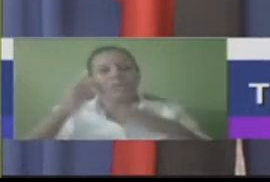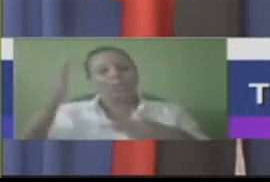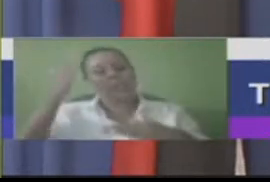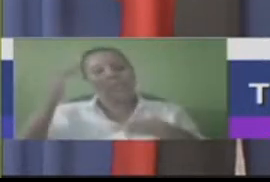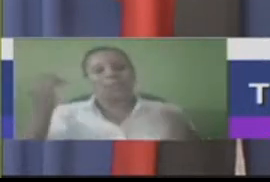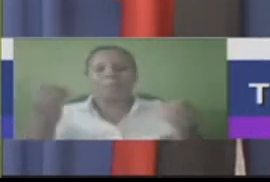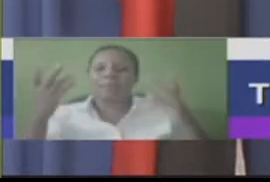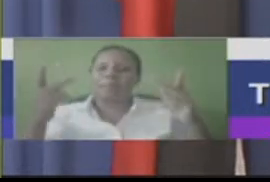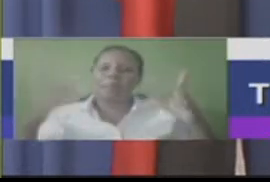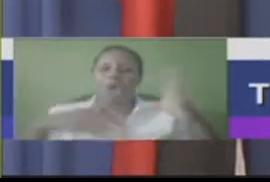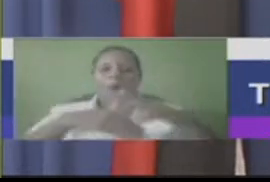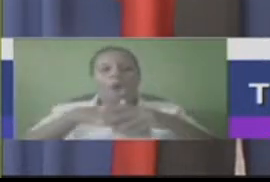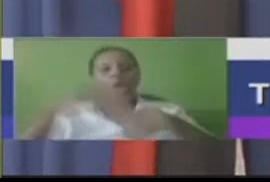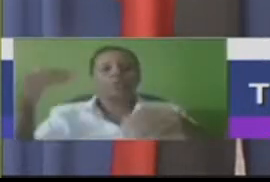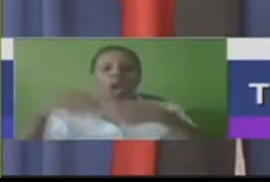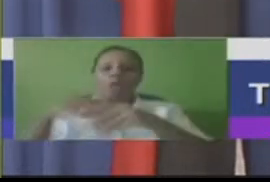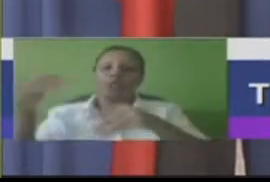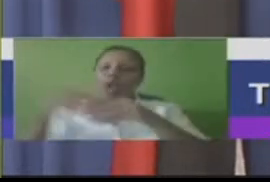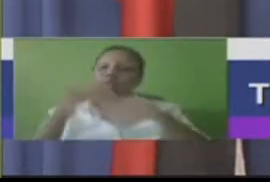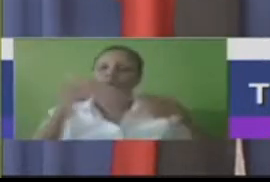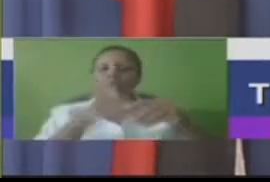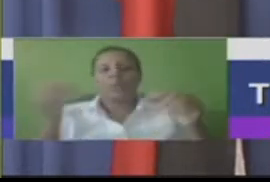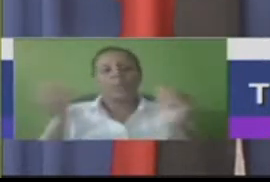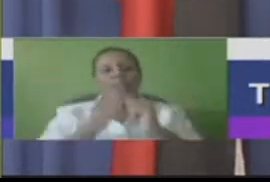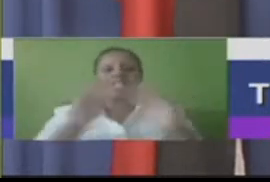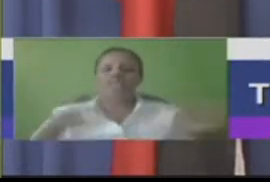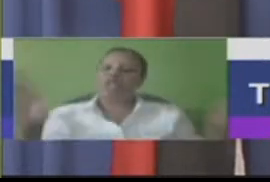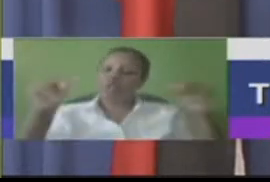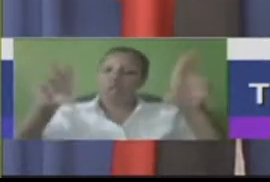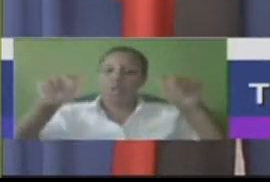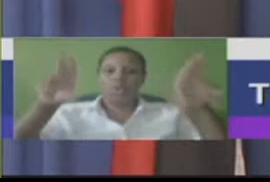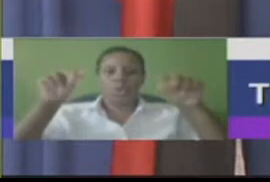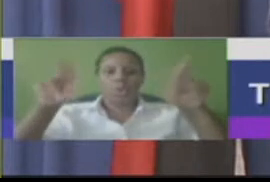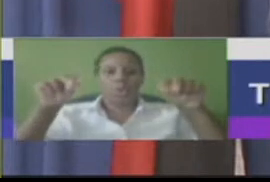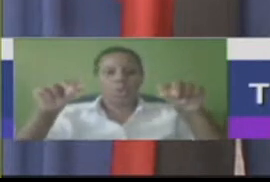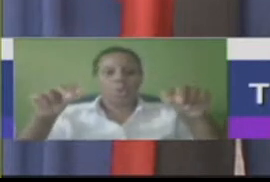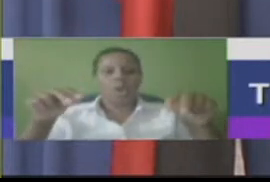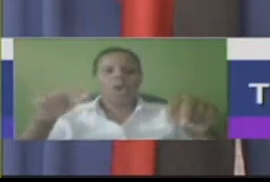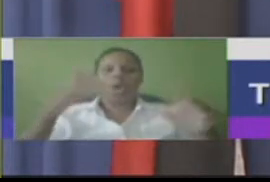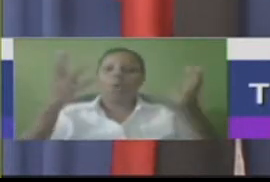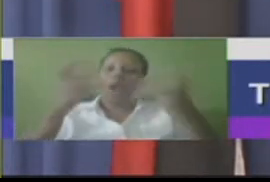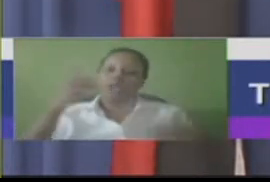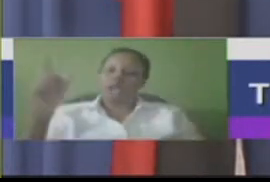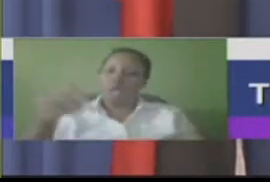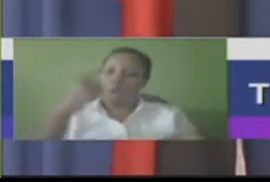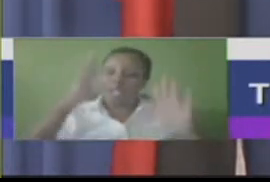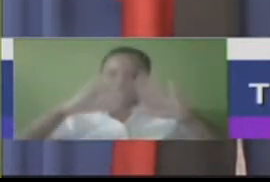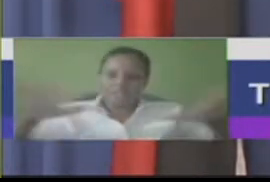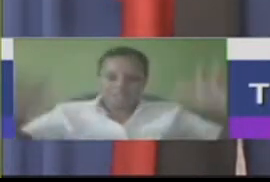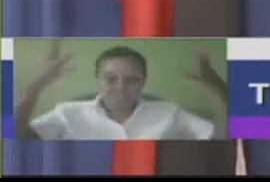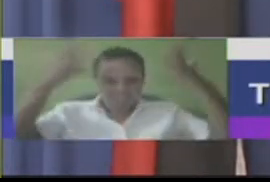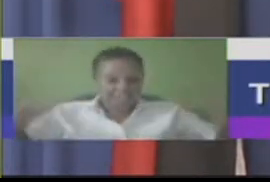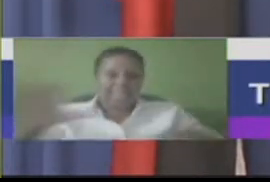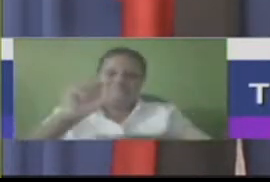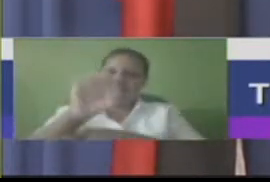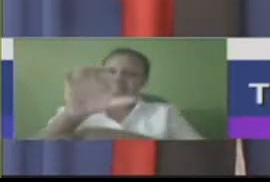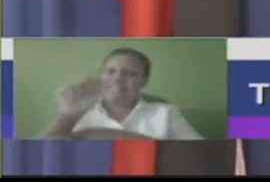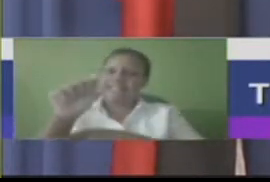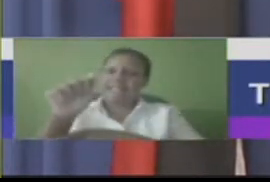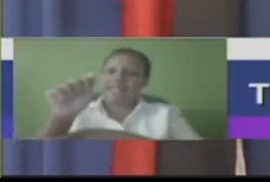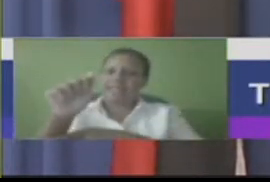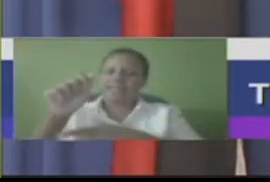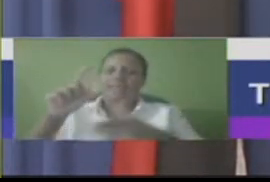this exam being held over the head. I hope that by 3 o'clock on Thursday, it will be out of the way. I